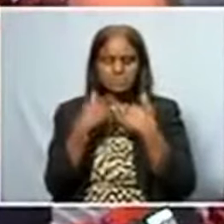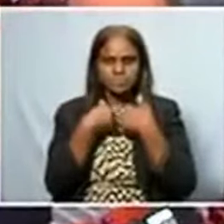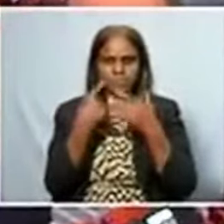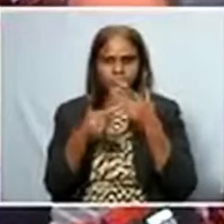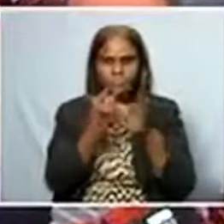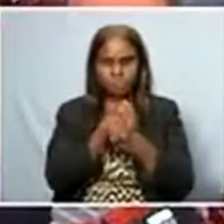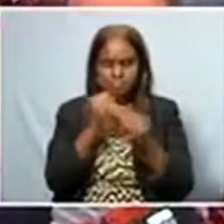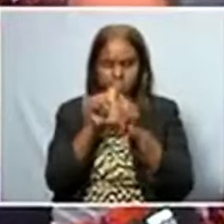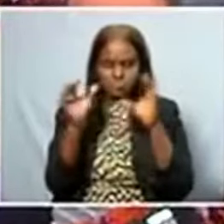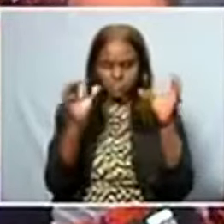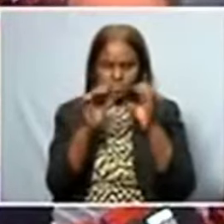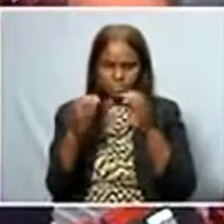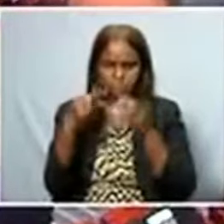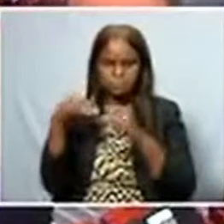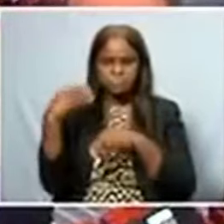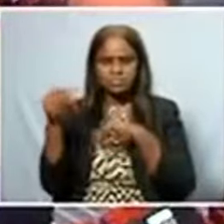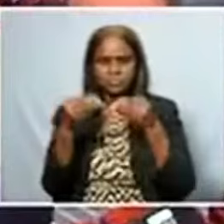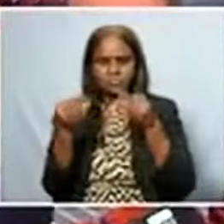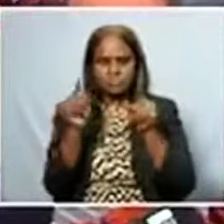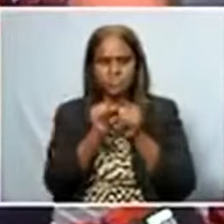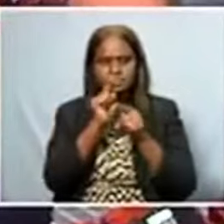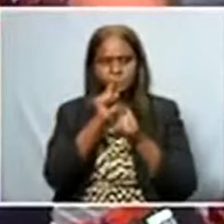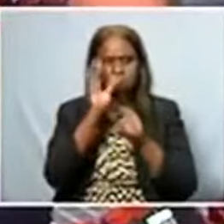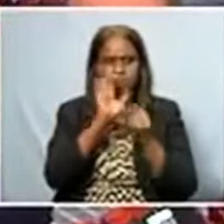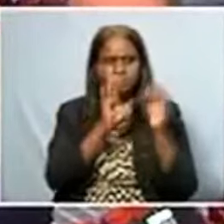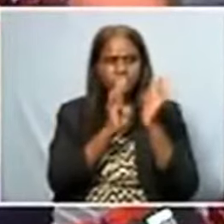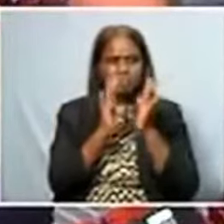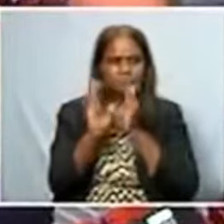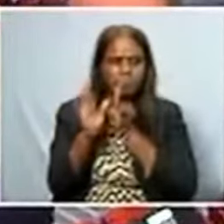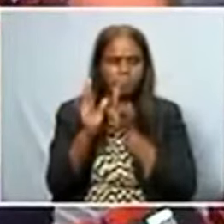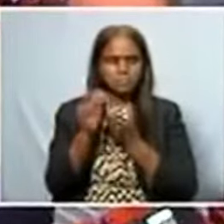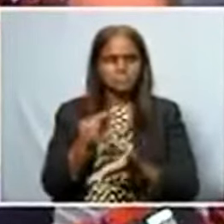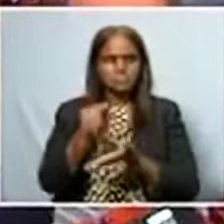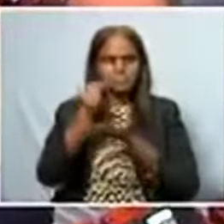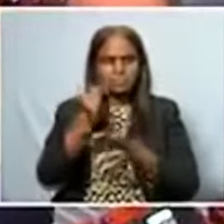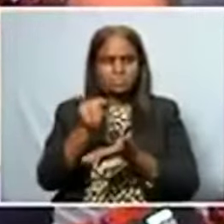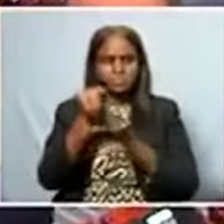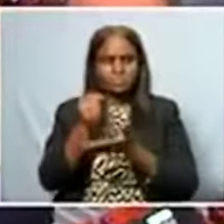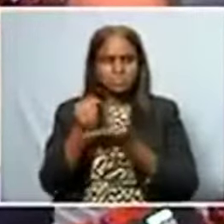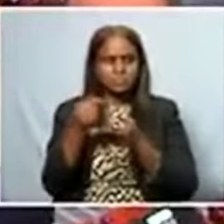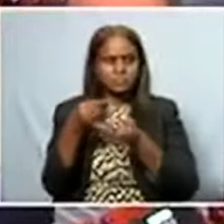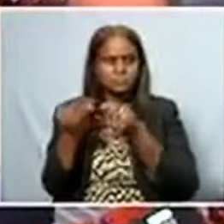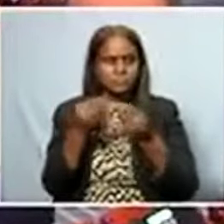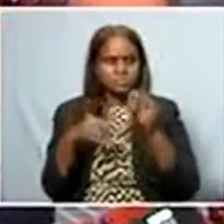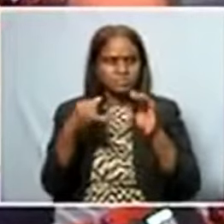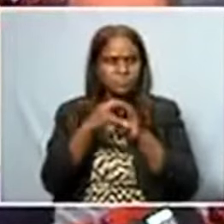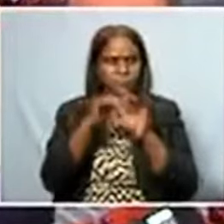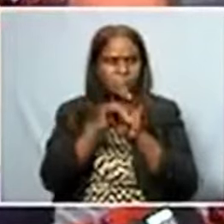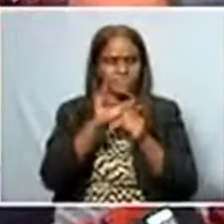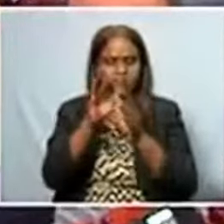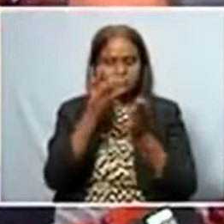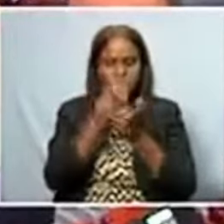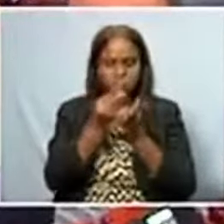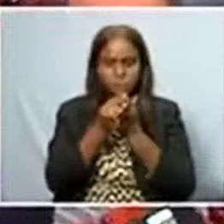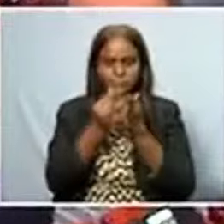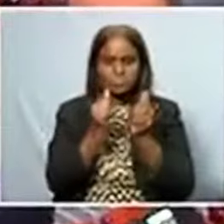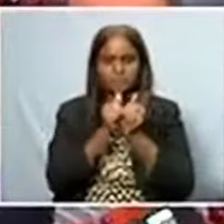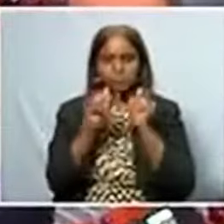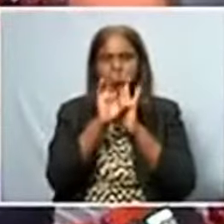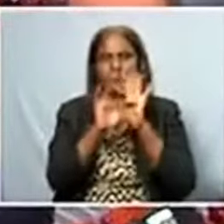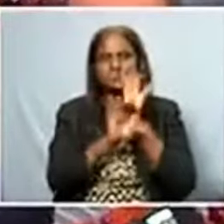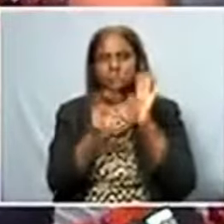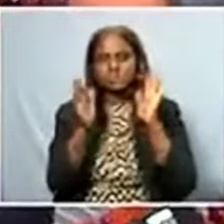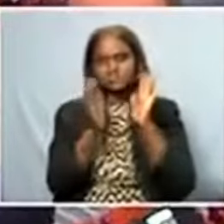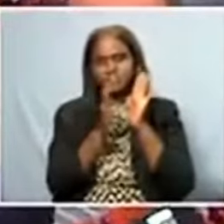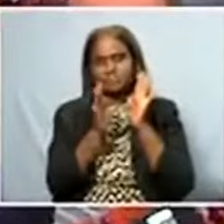into Committee of Supply. This is for the consideration of estimates of revenue and expenditure, including capital and